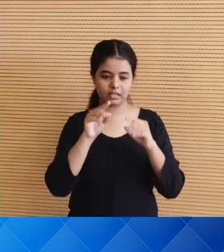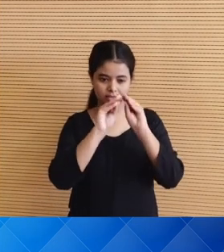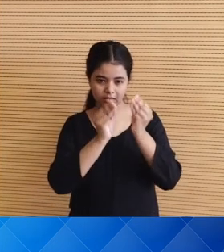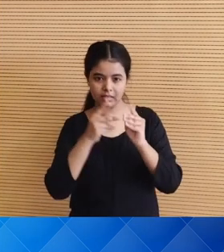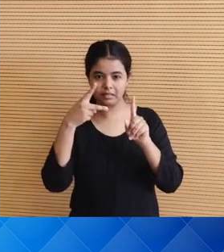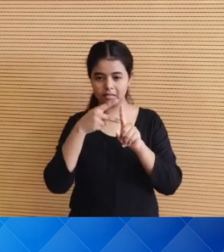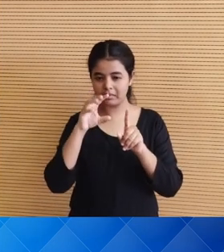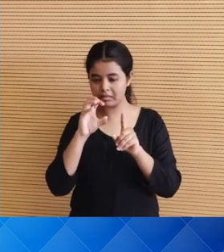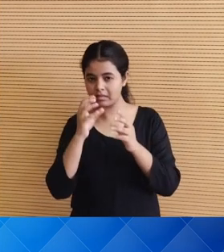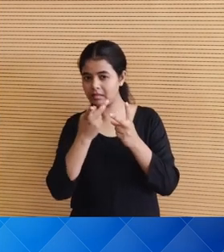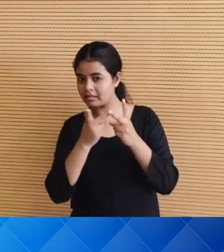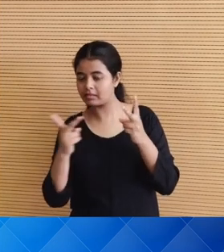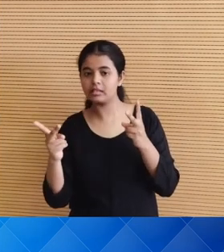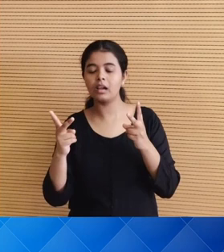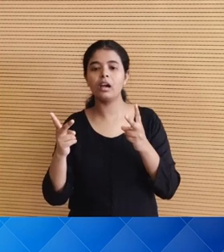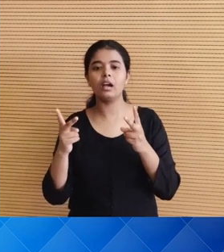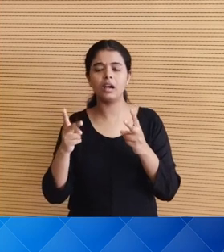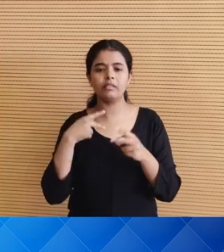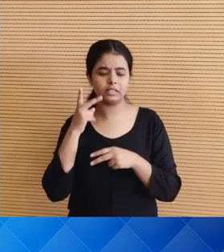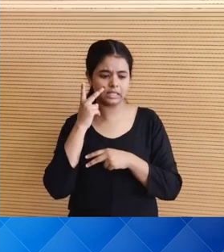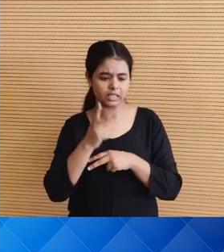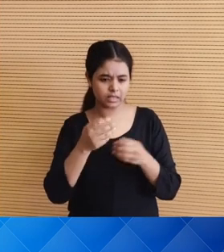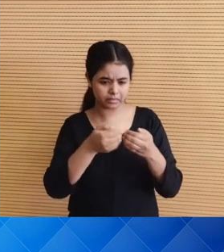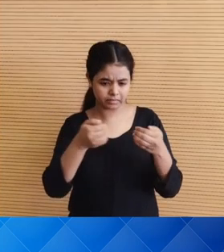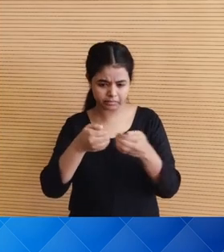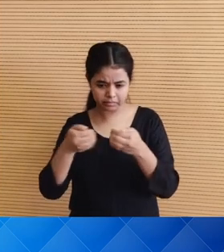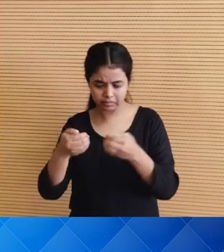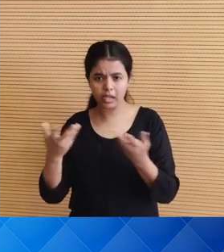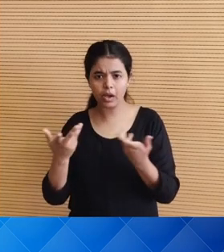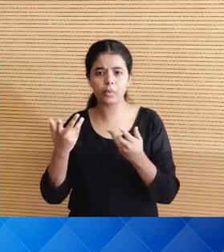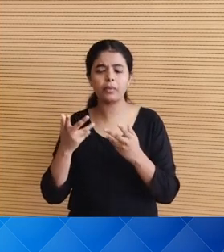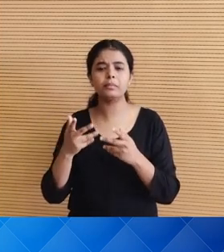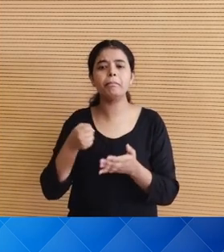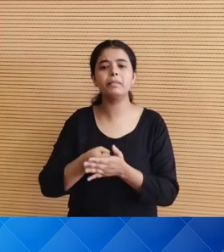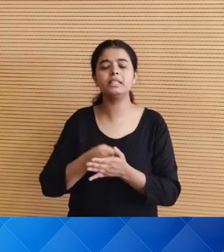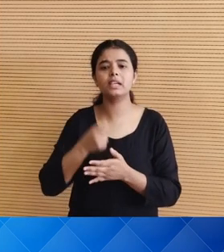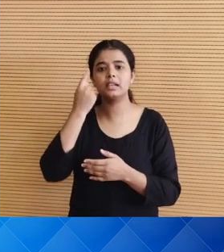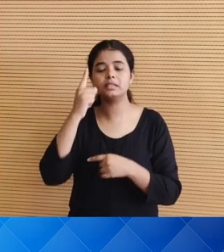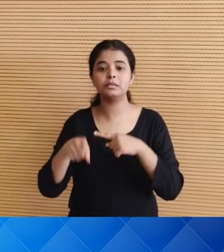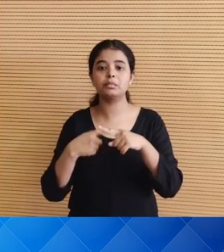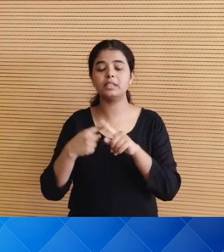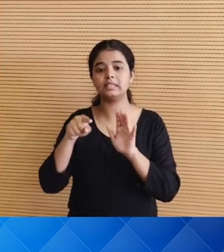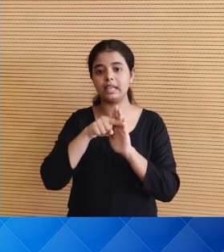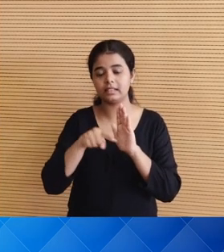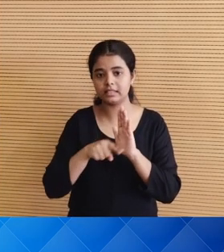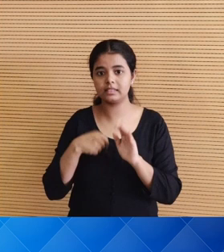very important because children learn from each other. Understanding ethics,